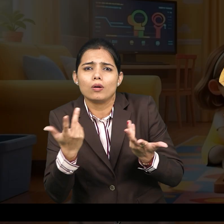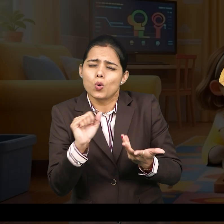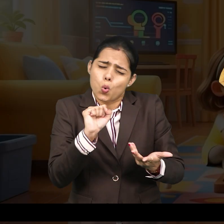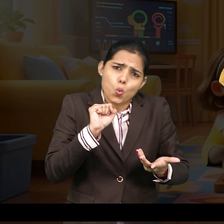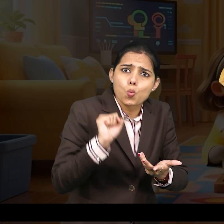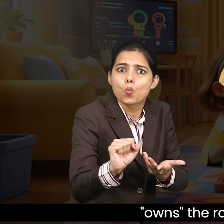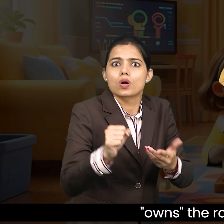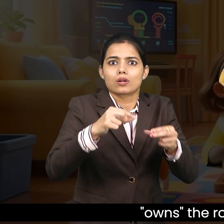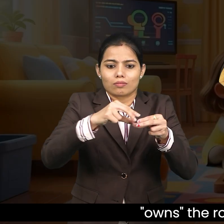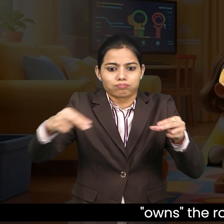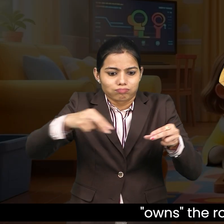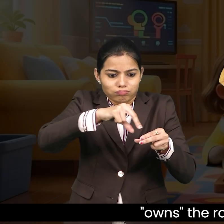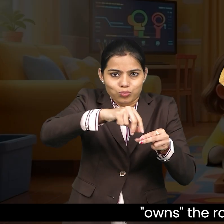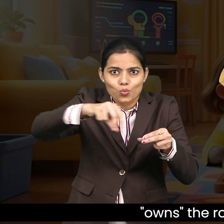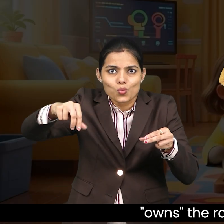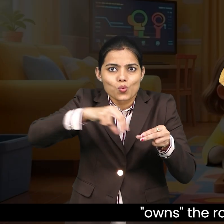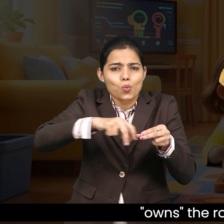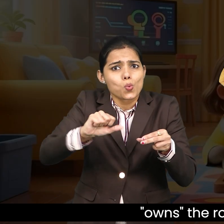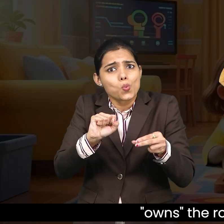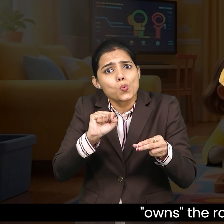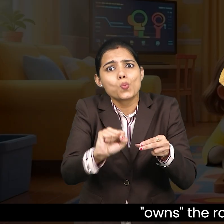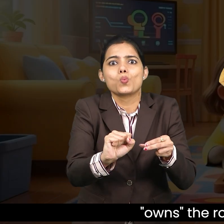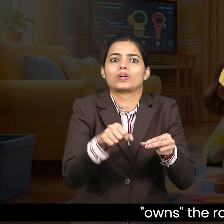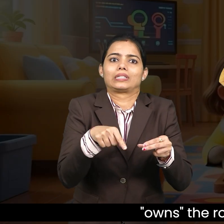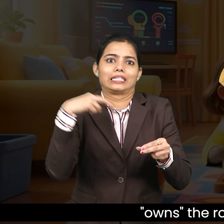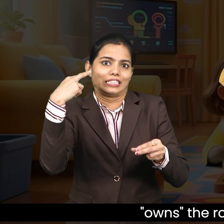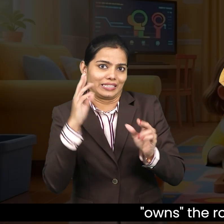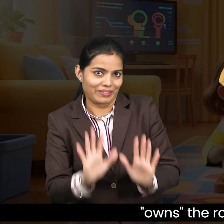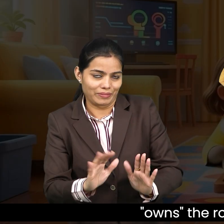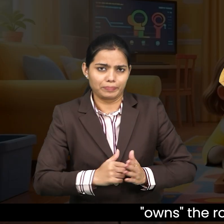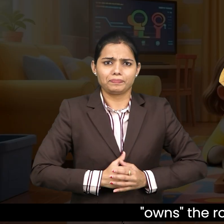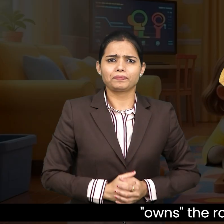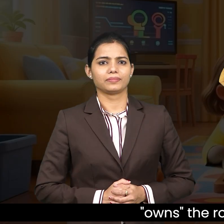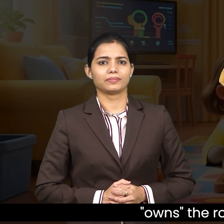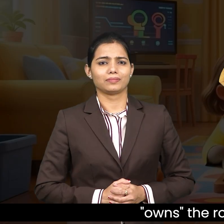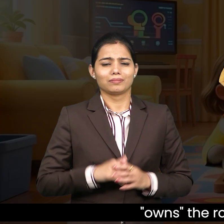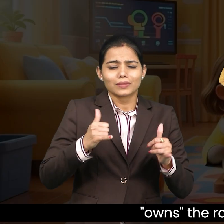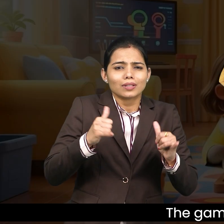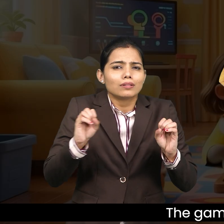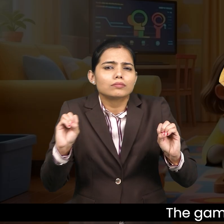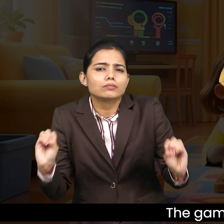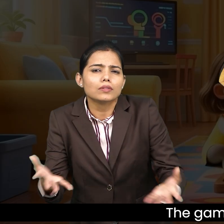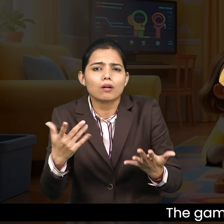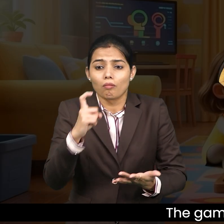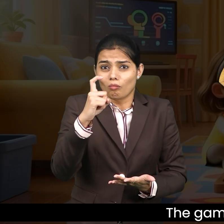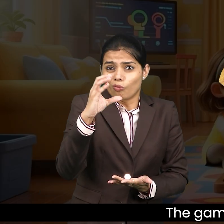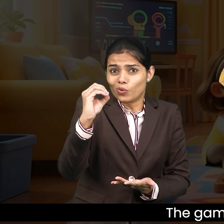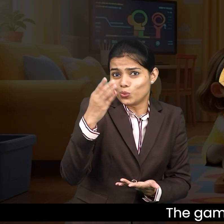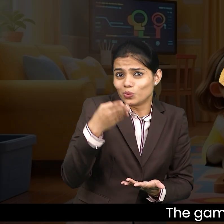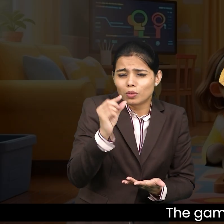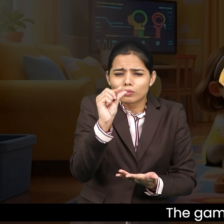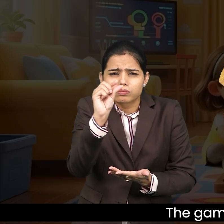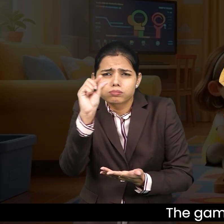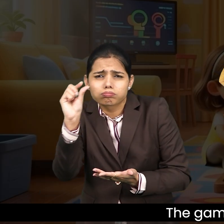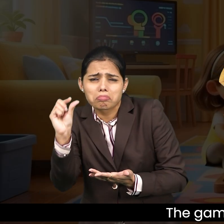Each player owns the row of holes closest to them. The game starts with